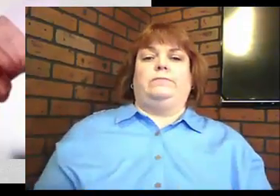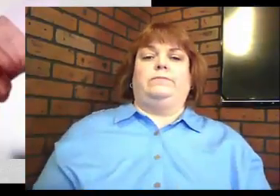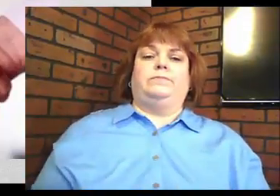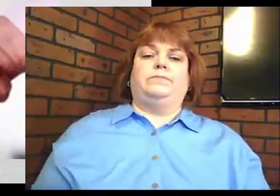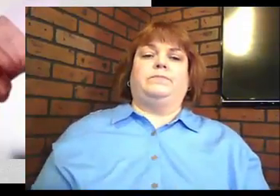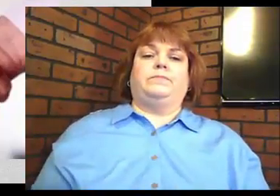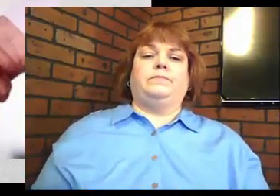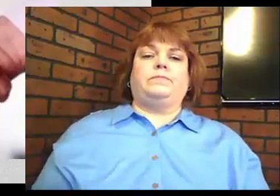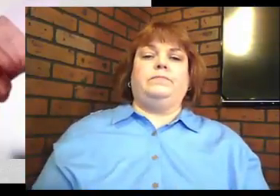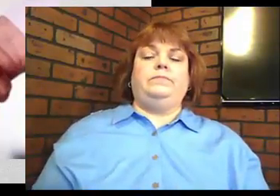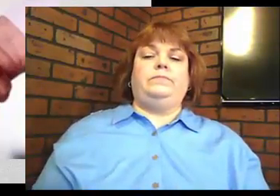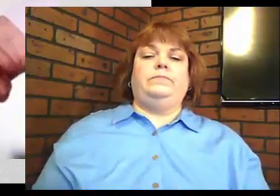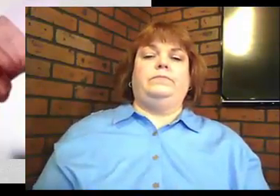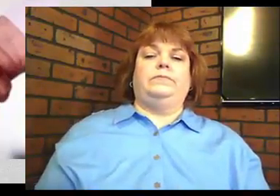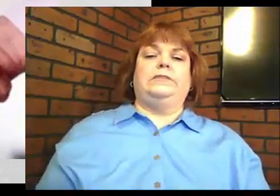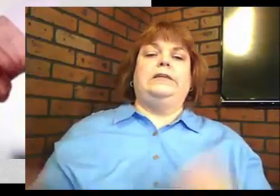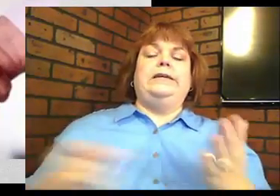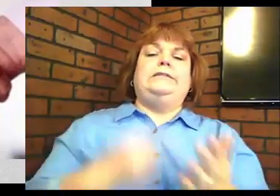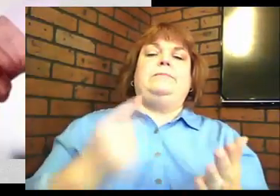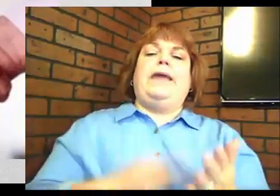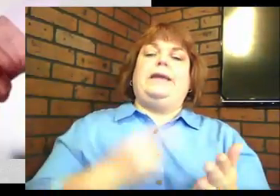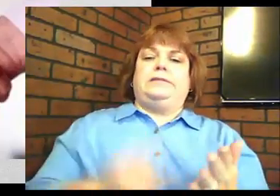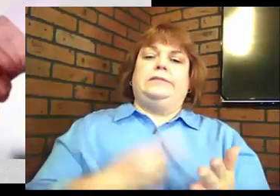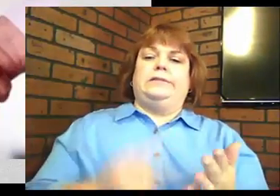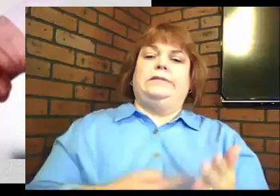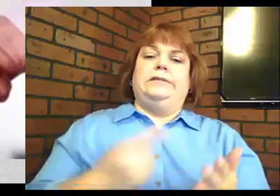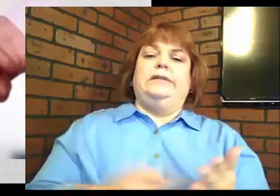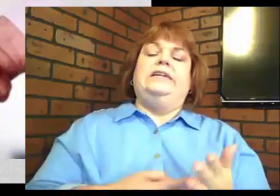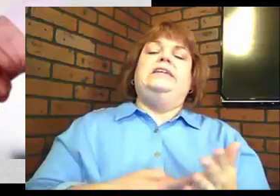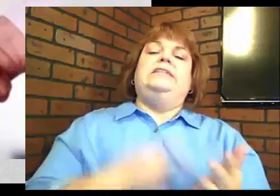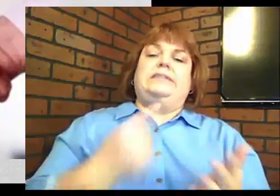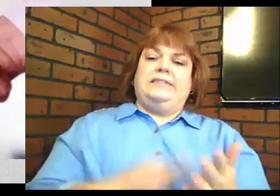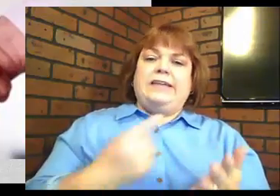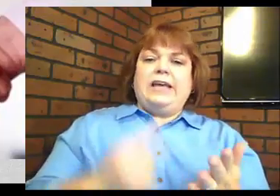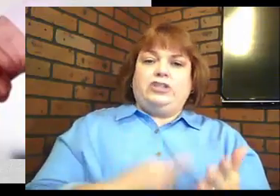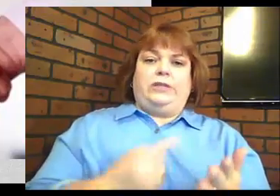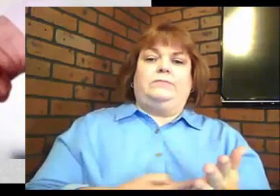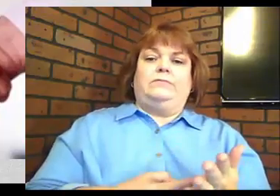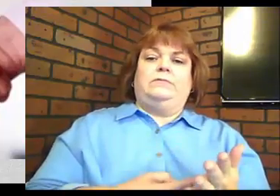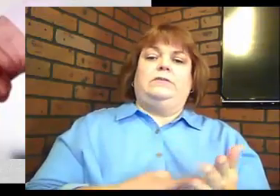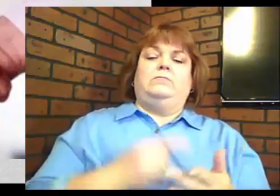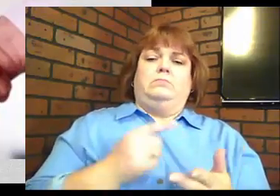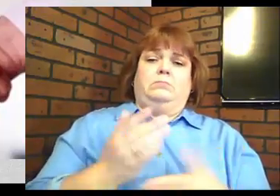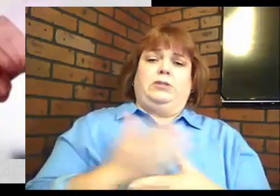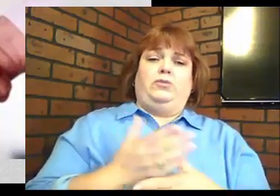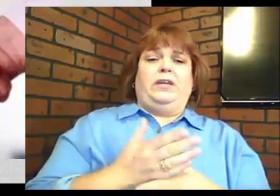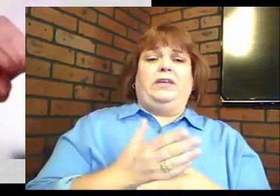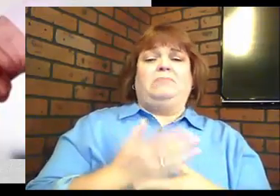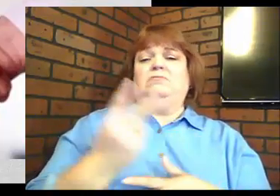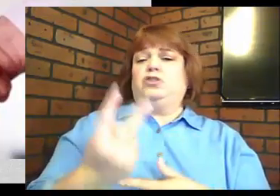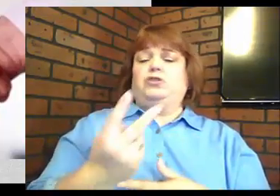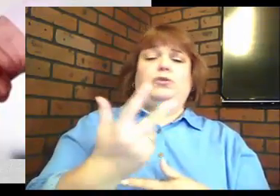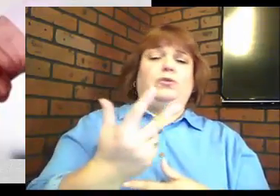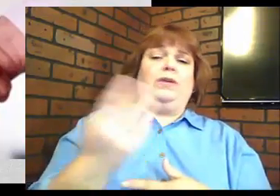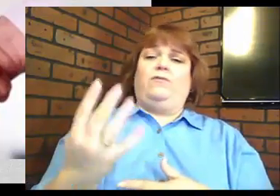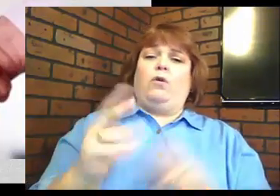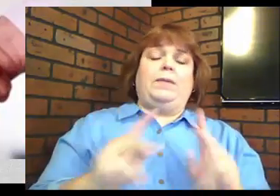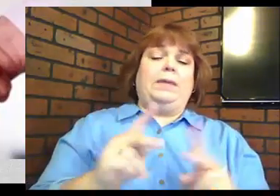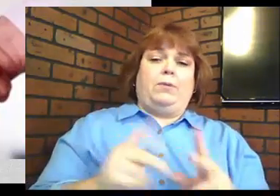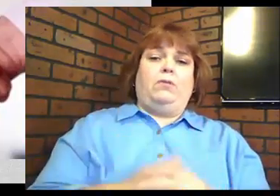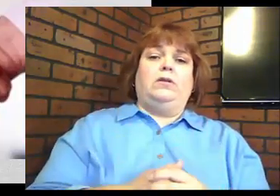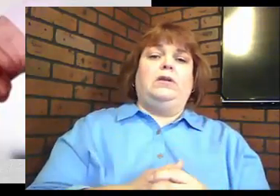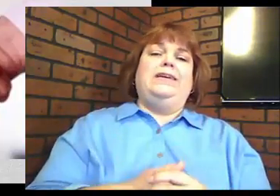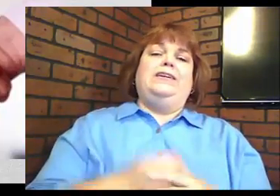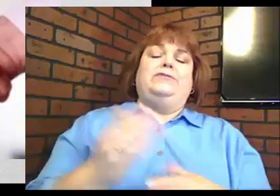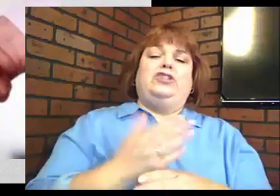Compromise. When you share half and half, you give part, not